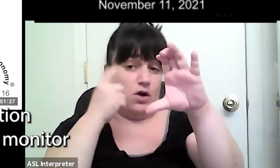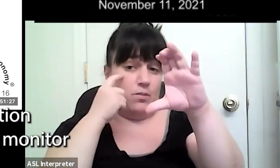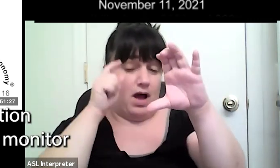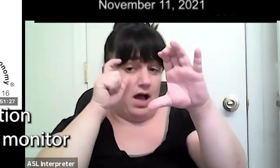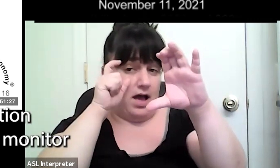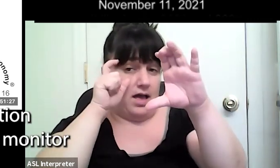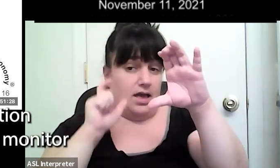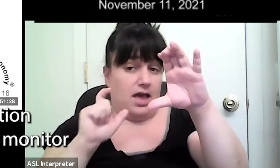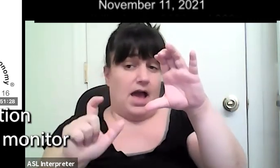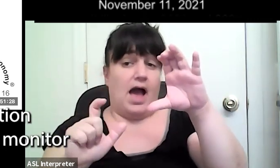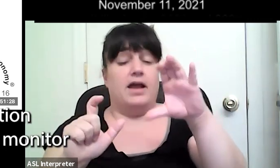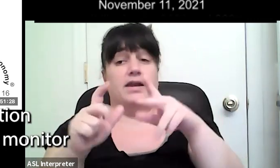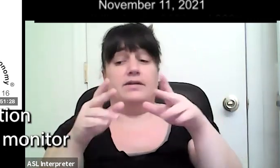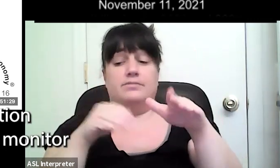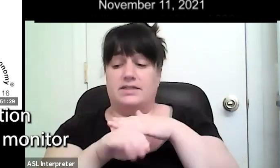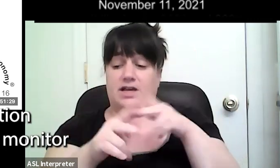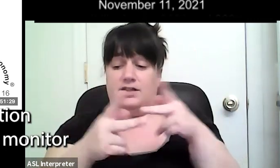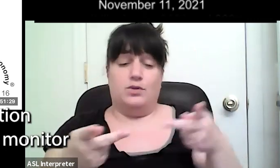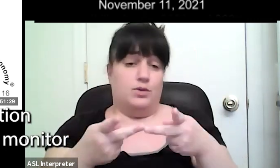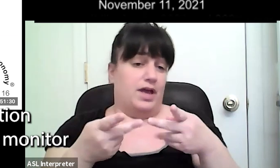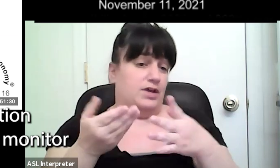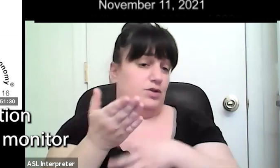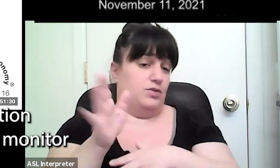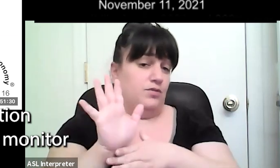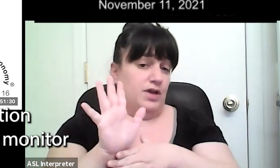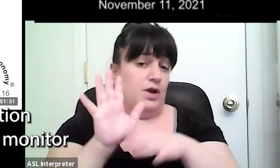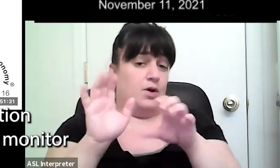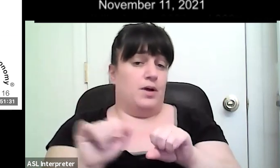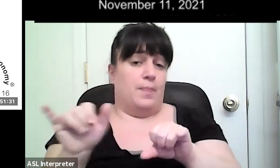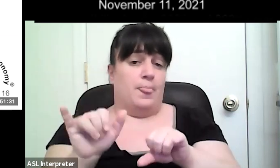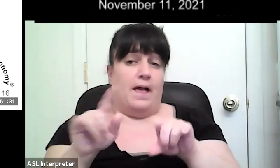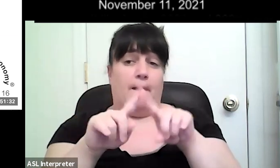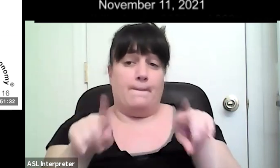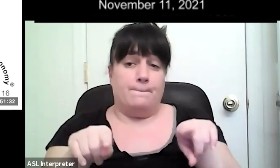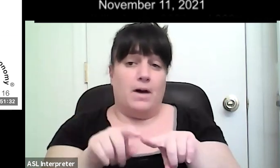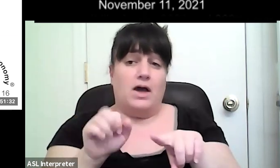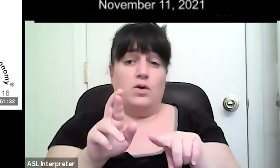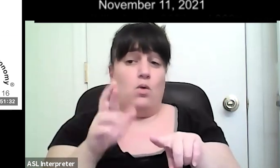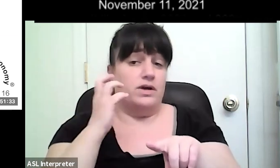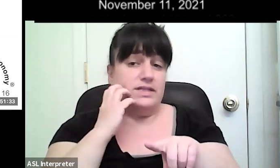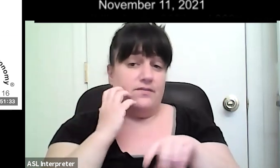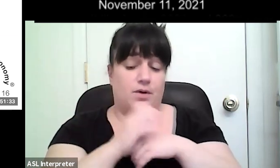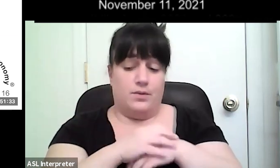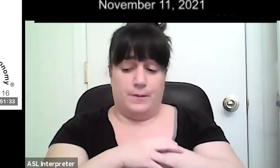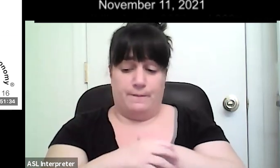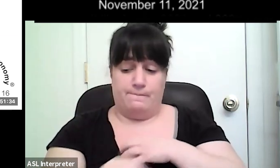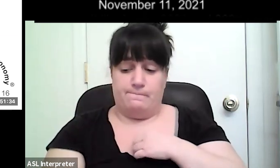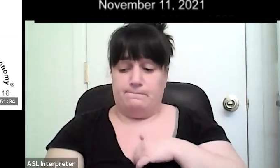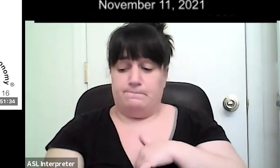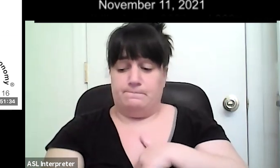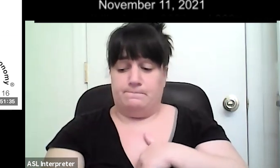available at an accessible location by video, which could be like on a monitor or even on a cell phone?